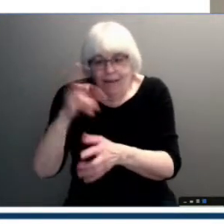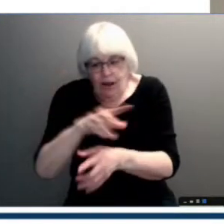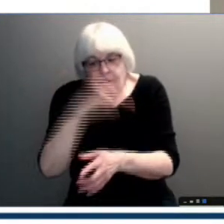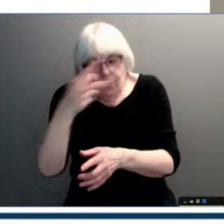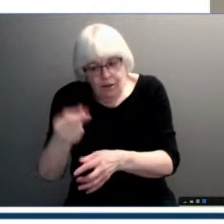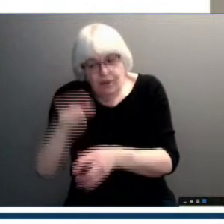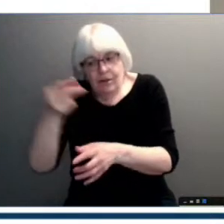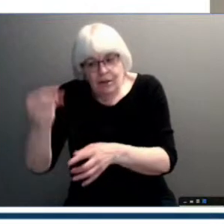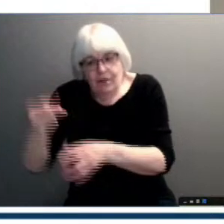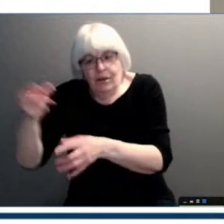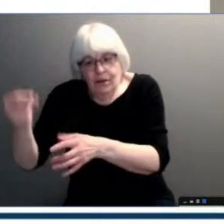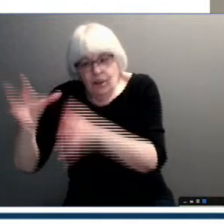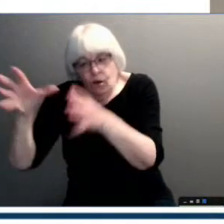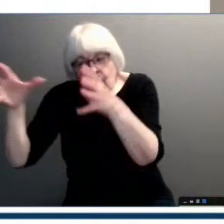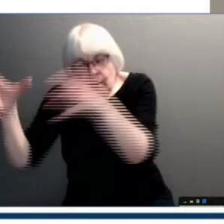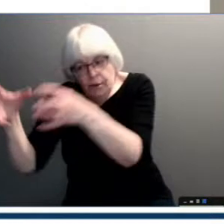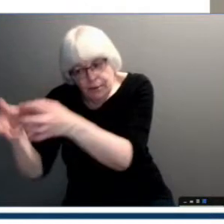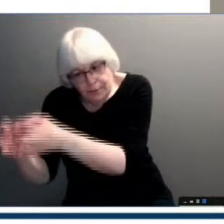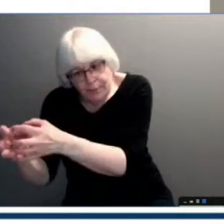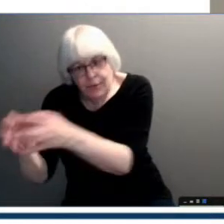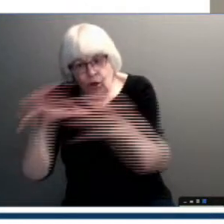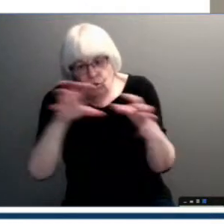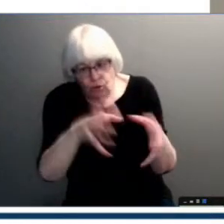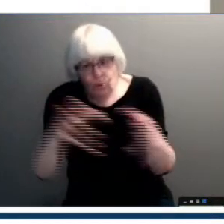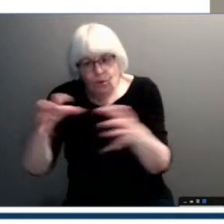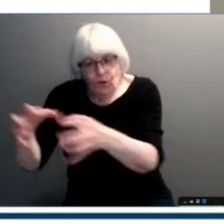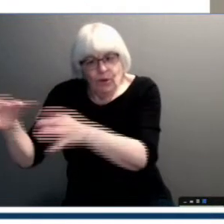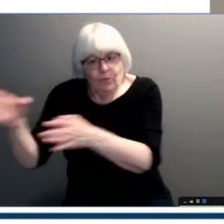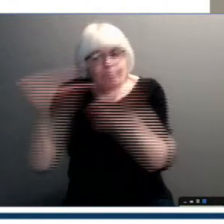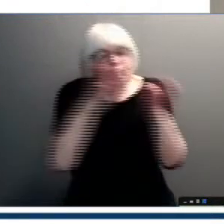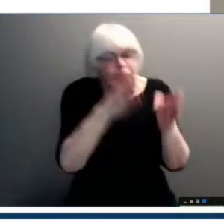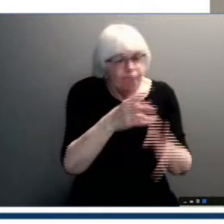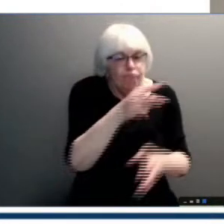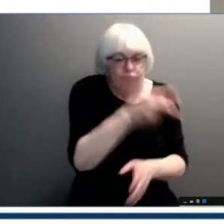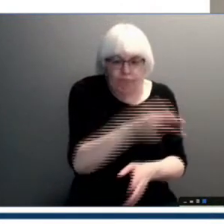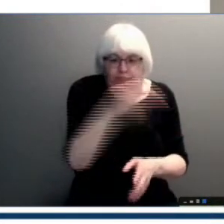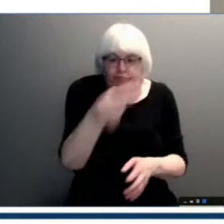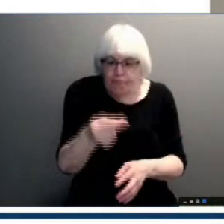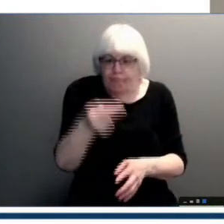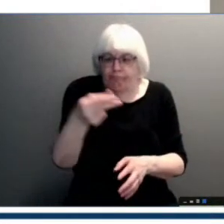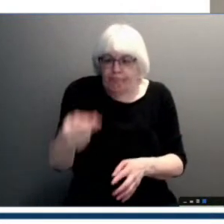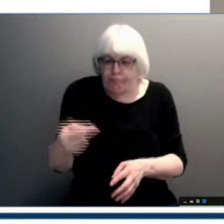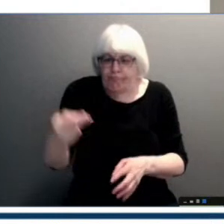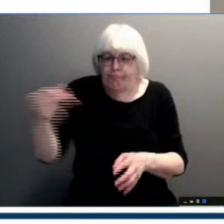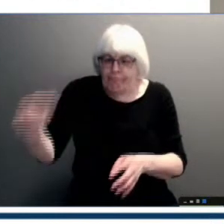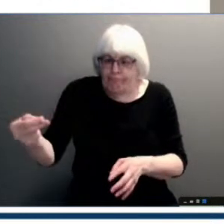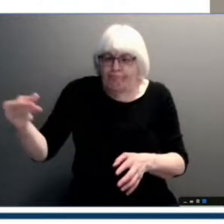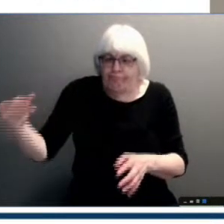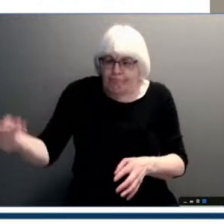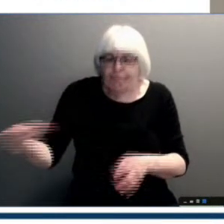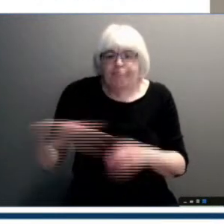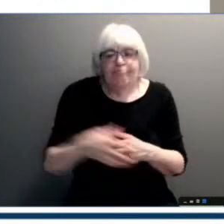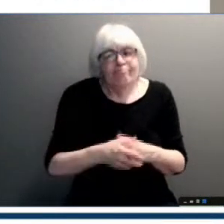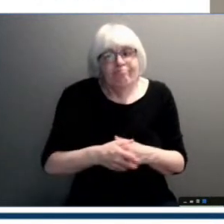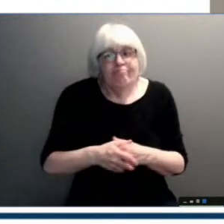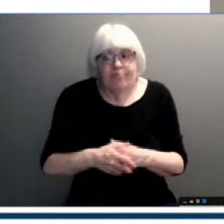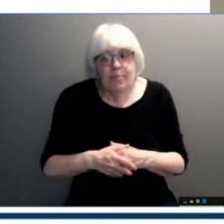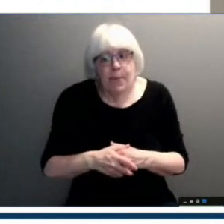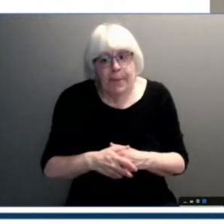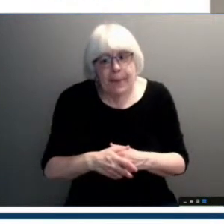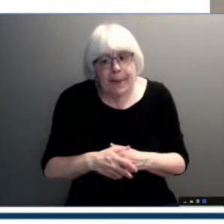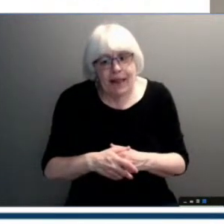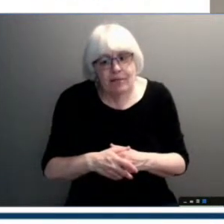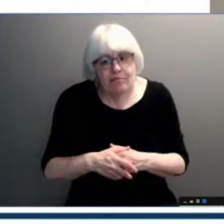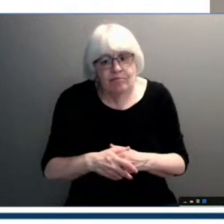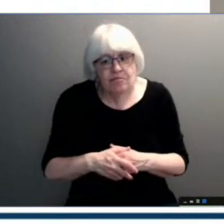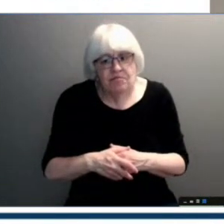sequentially as we move through time and have the ability in our